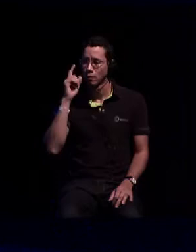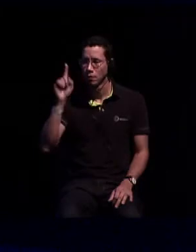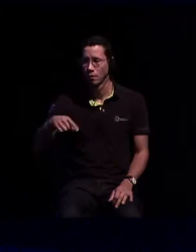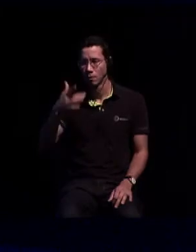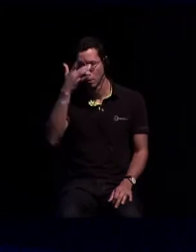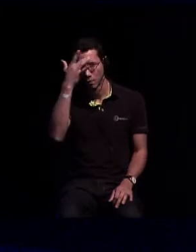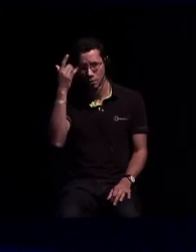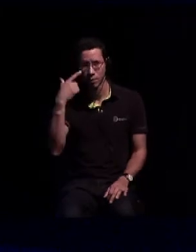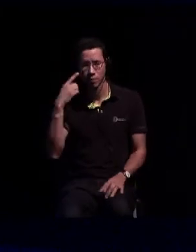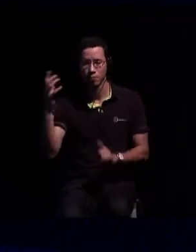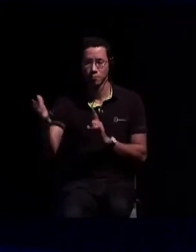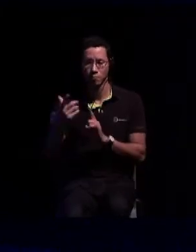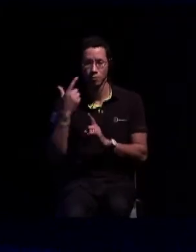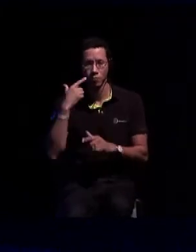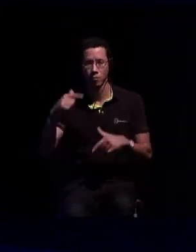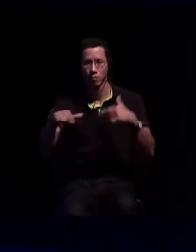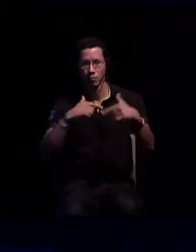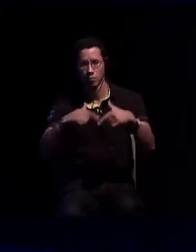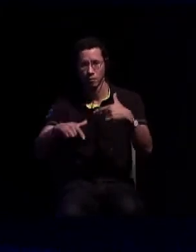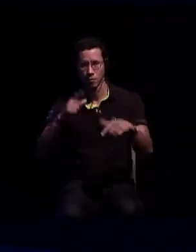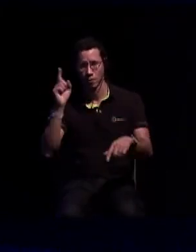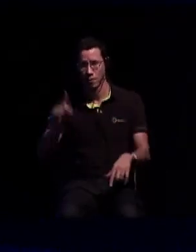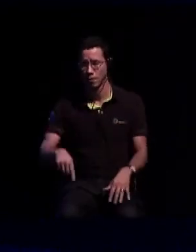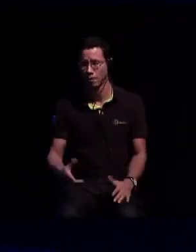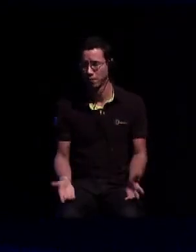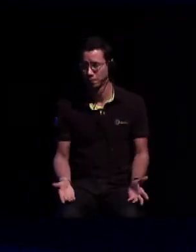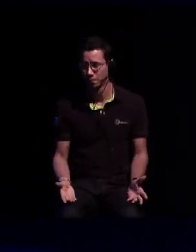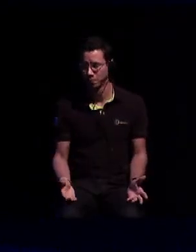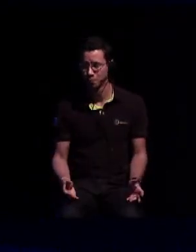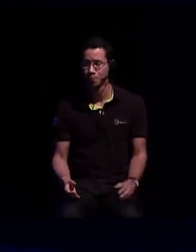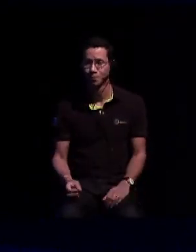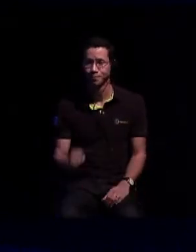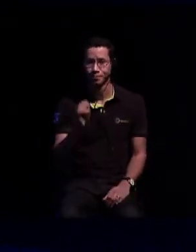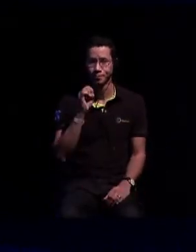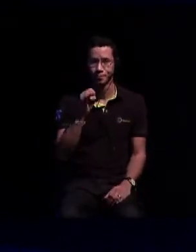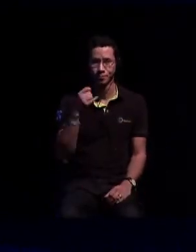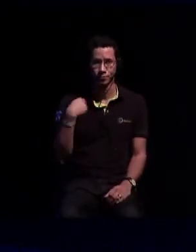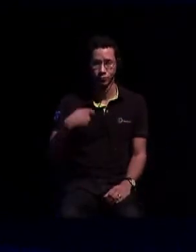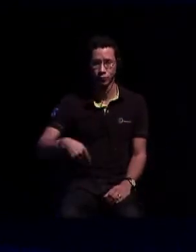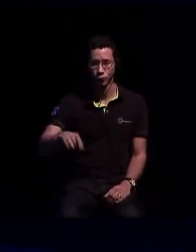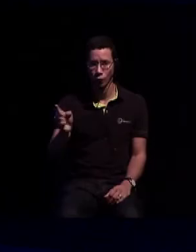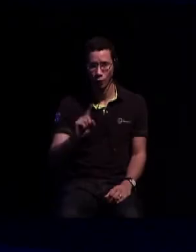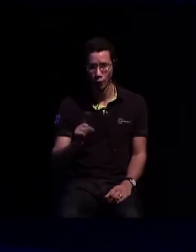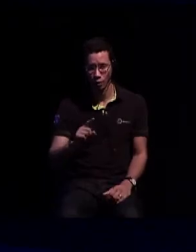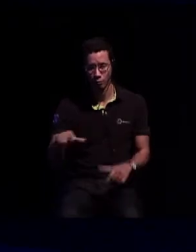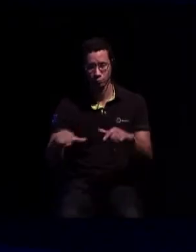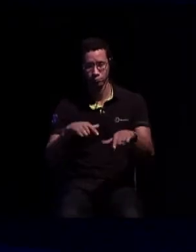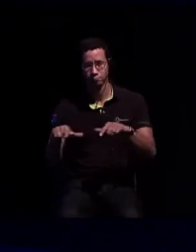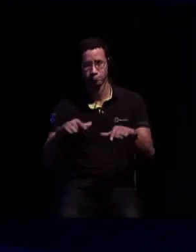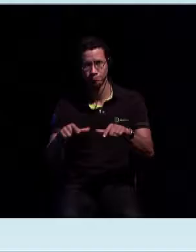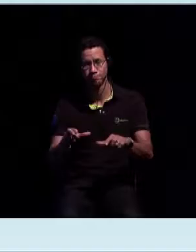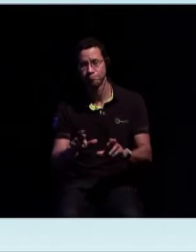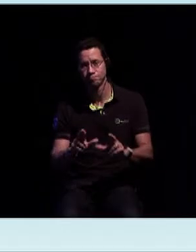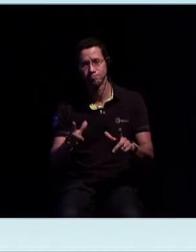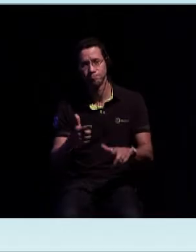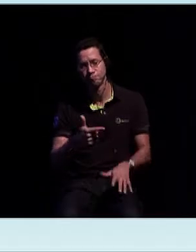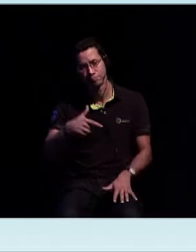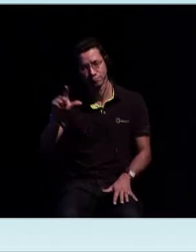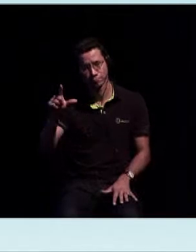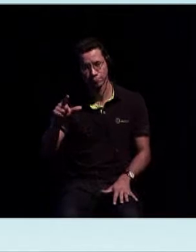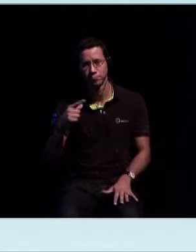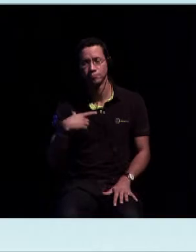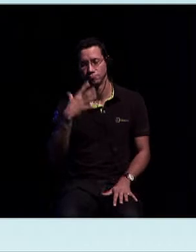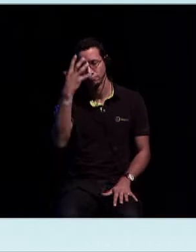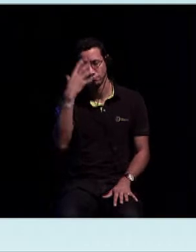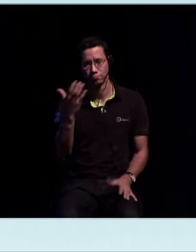not gone to this camp, I wouldn't be doing the work that I do. It's that serious. And I've researched and written about the impact that they've